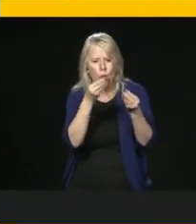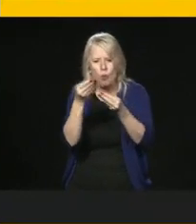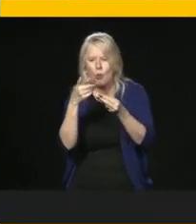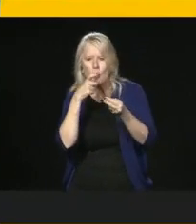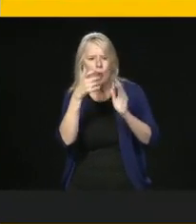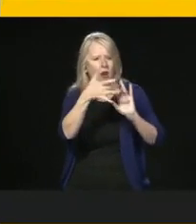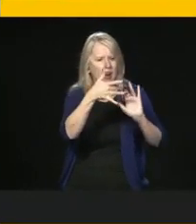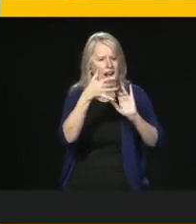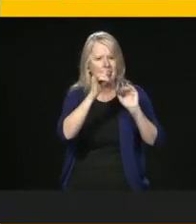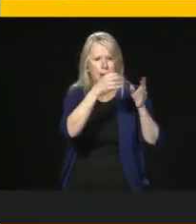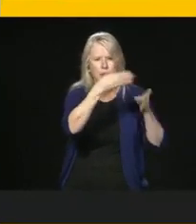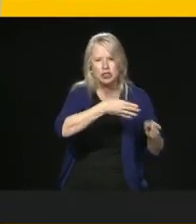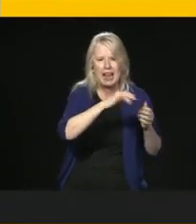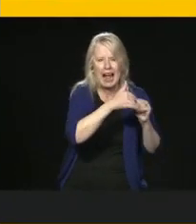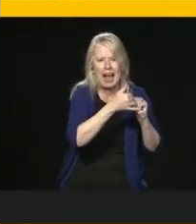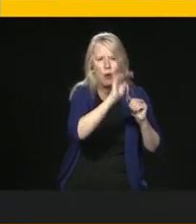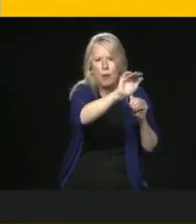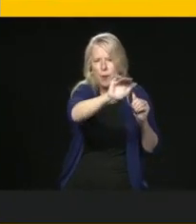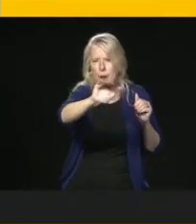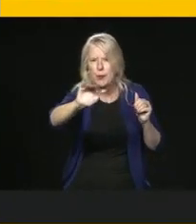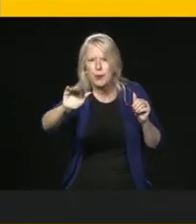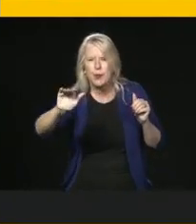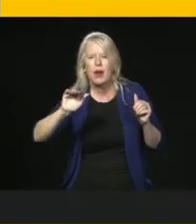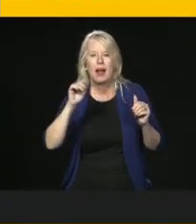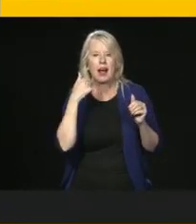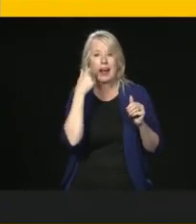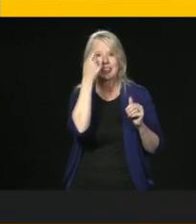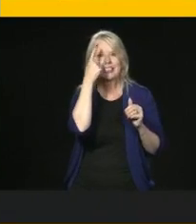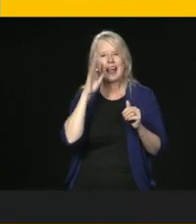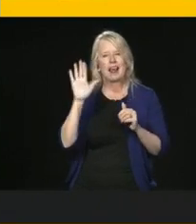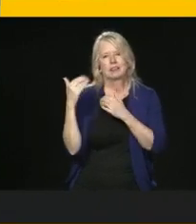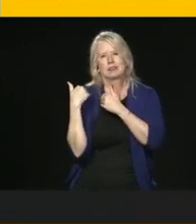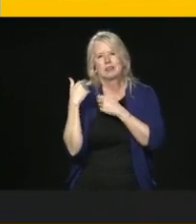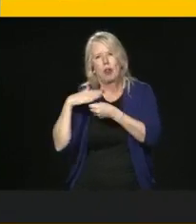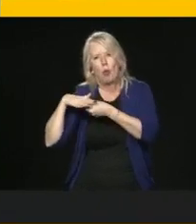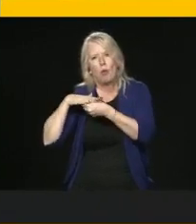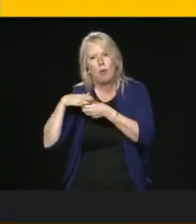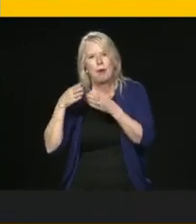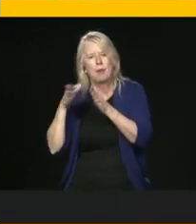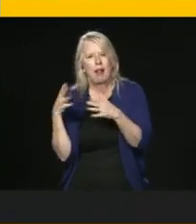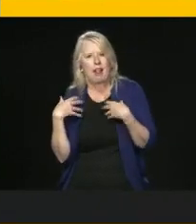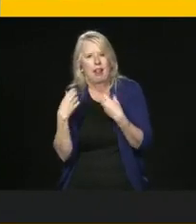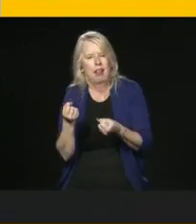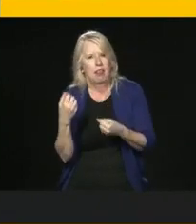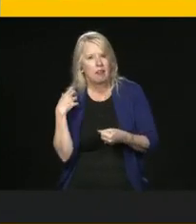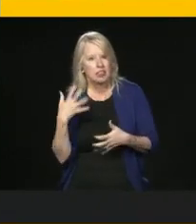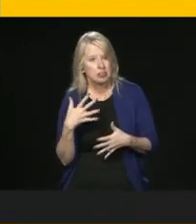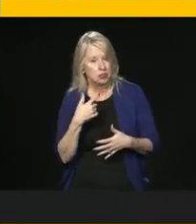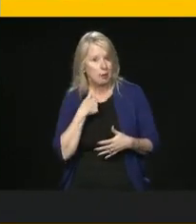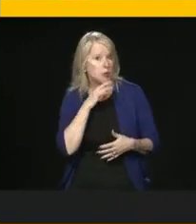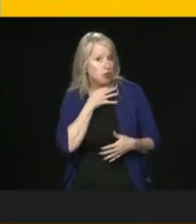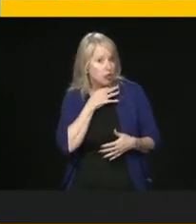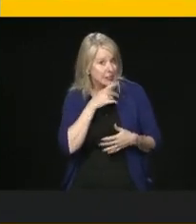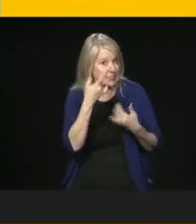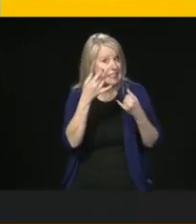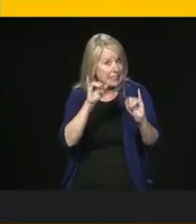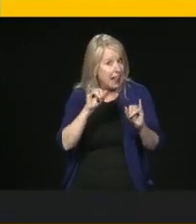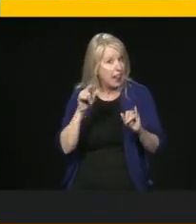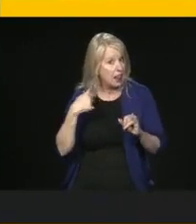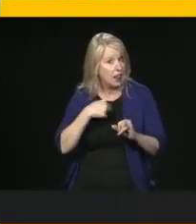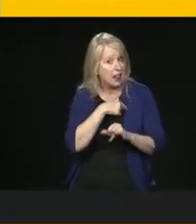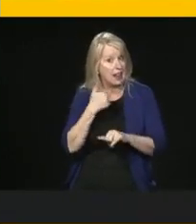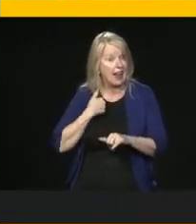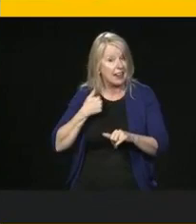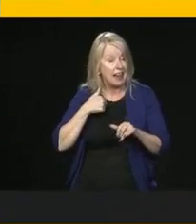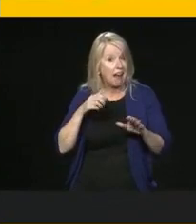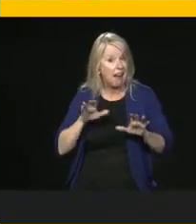by local public health offices, but to your knowledge, is that still going on, or have we sort of given up on that and are just sort of trying